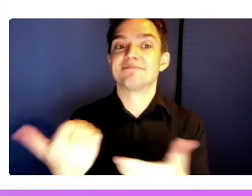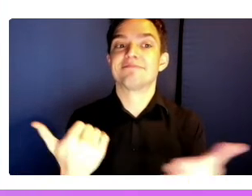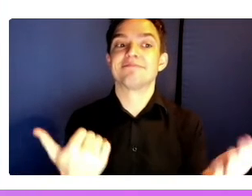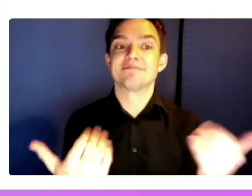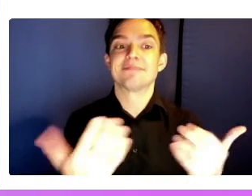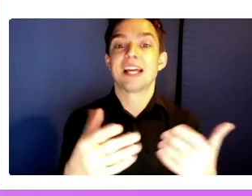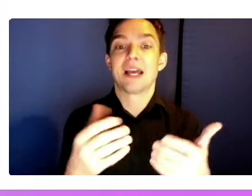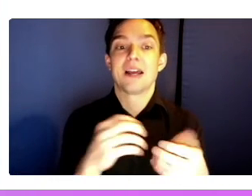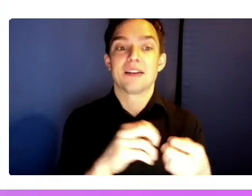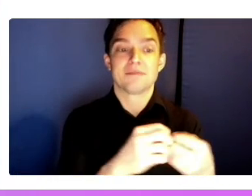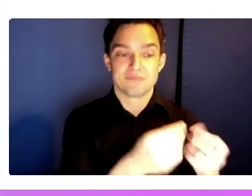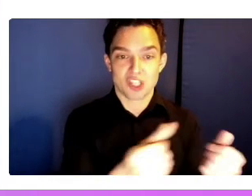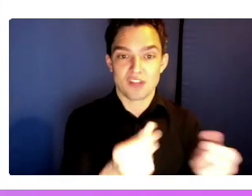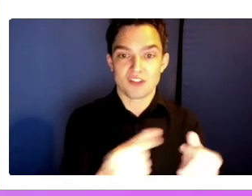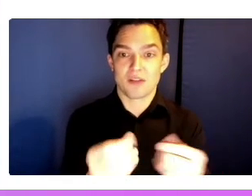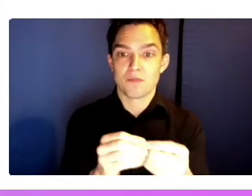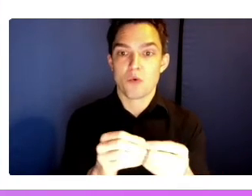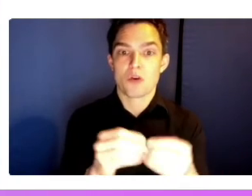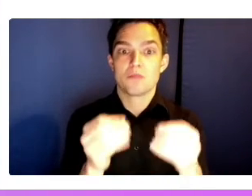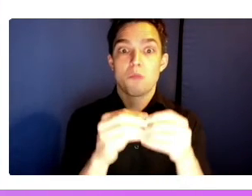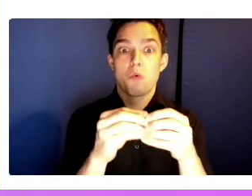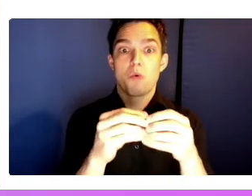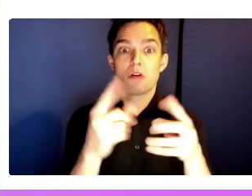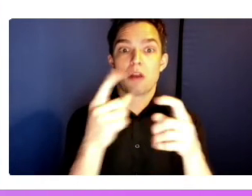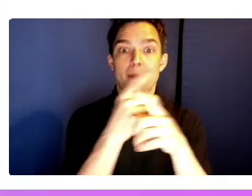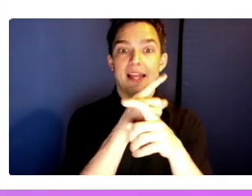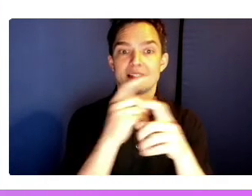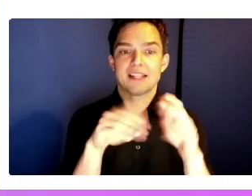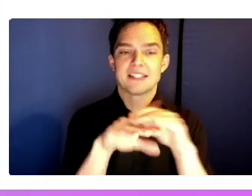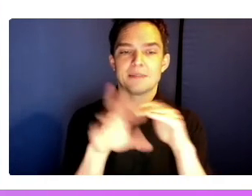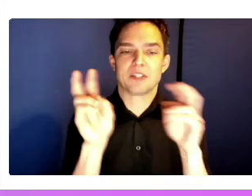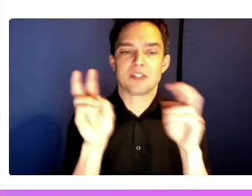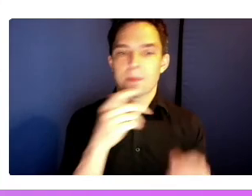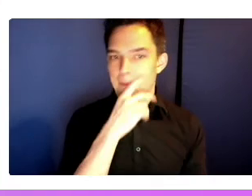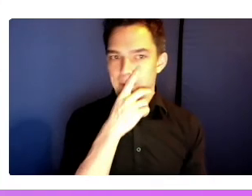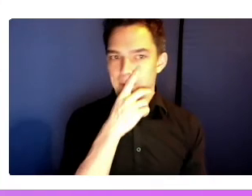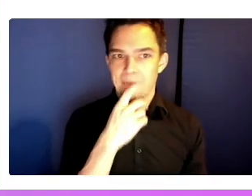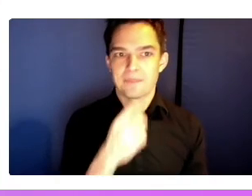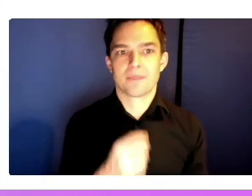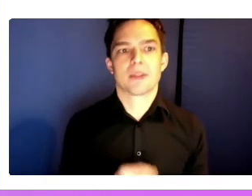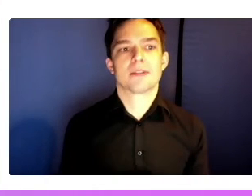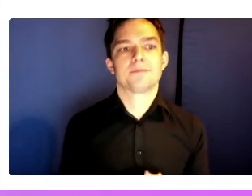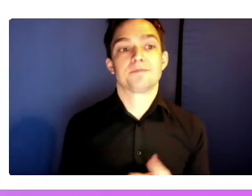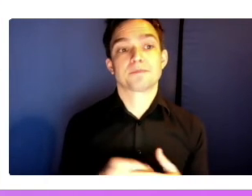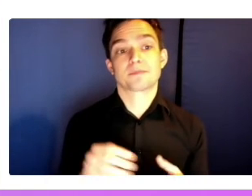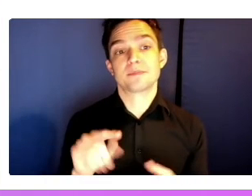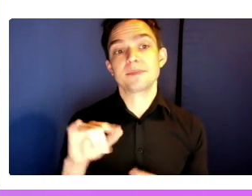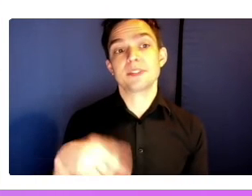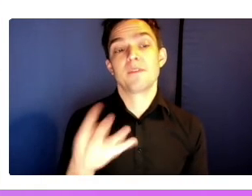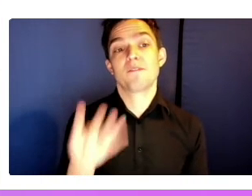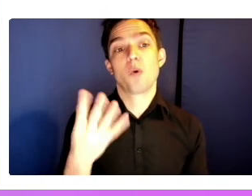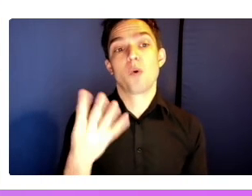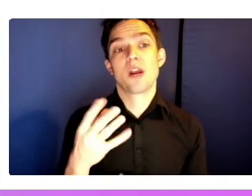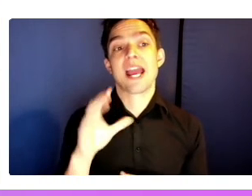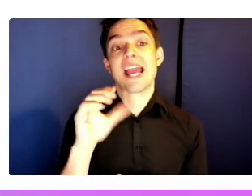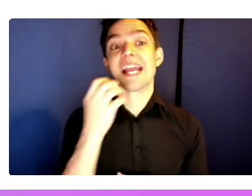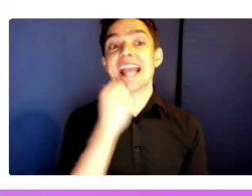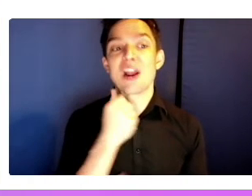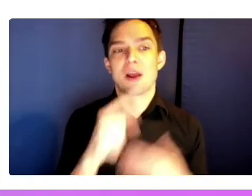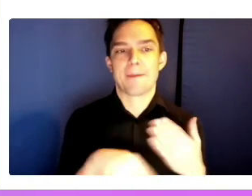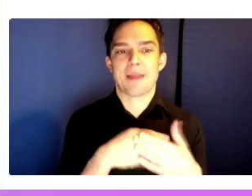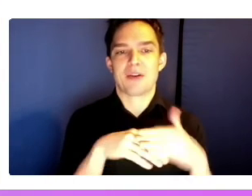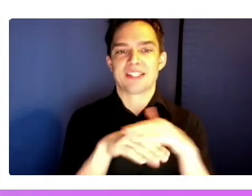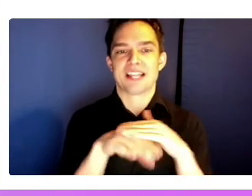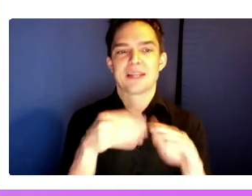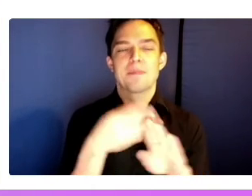solving more and more complex accessibility issues. Tip number 4 is to care about accessibility